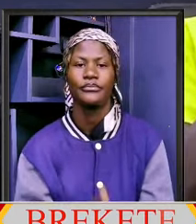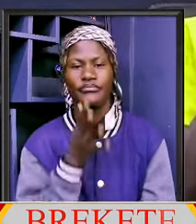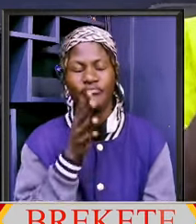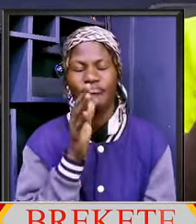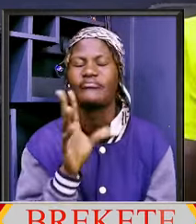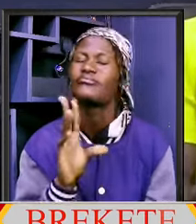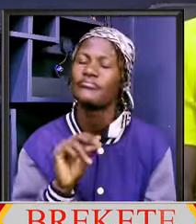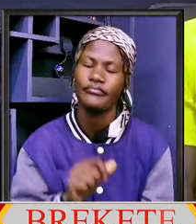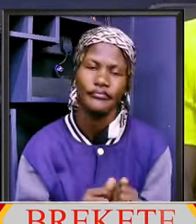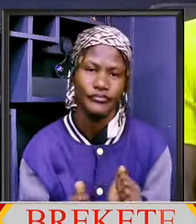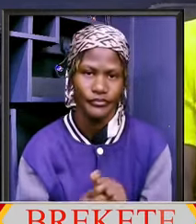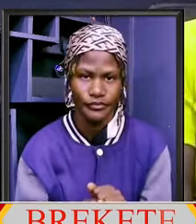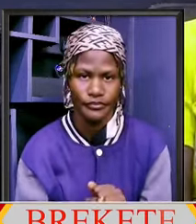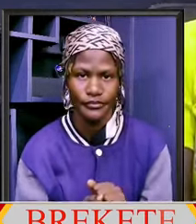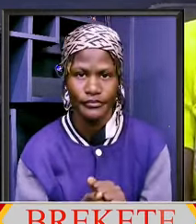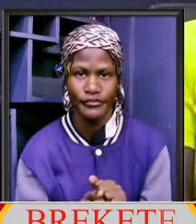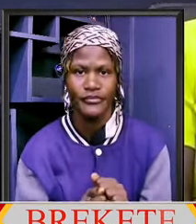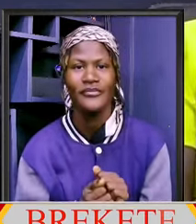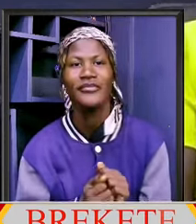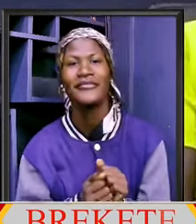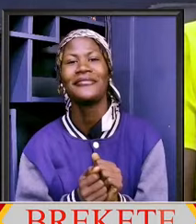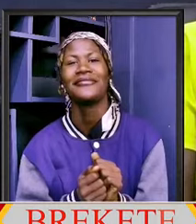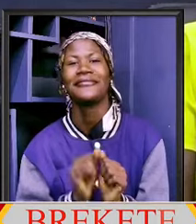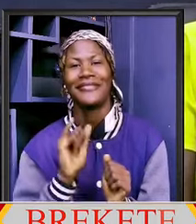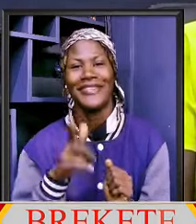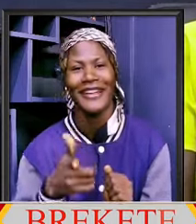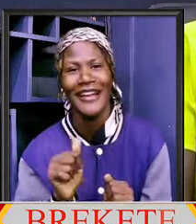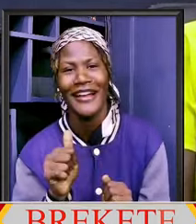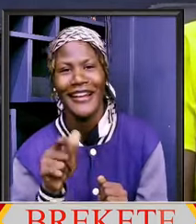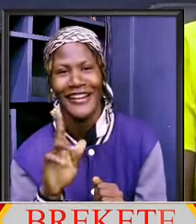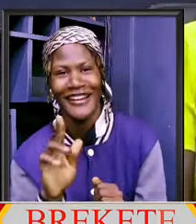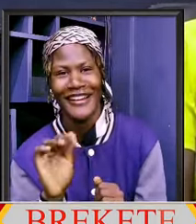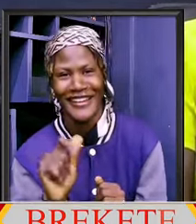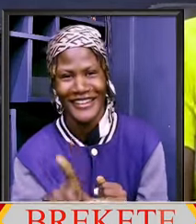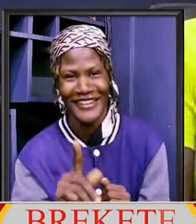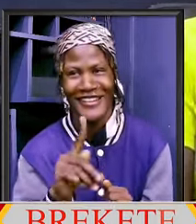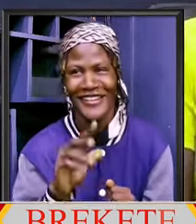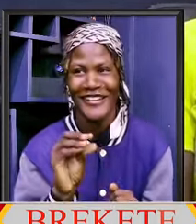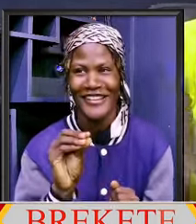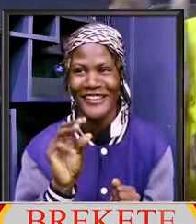worry. Whether a glaucoma or Yoruba coma.